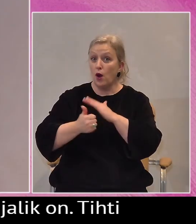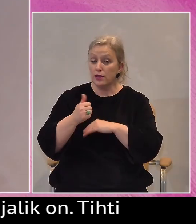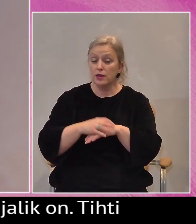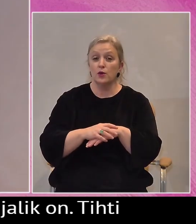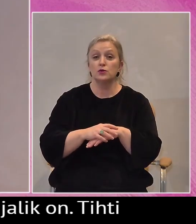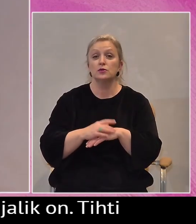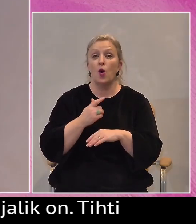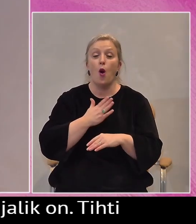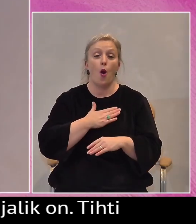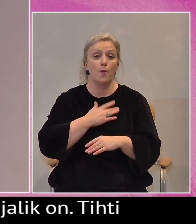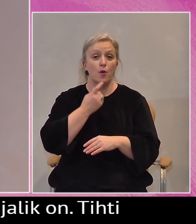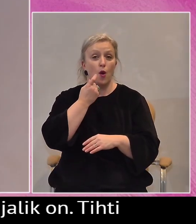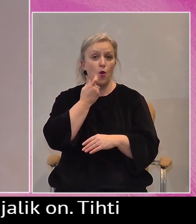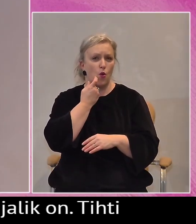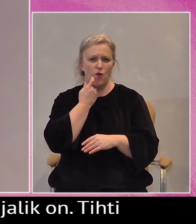this?